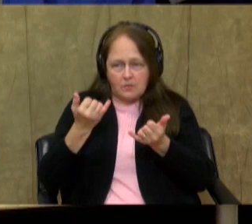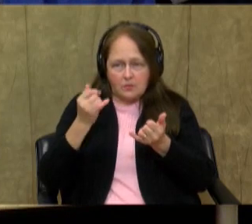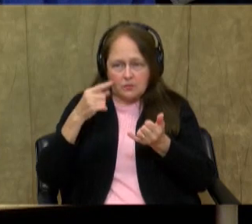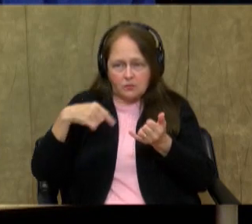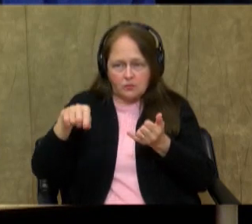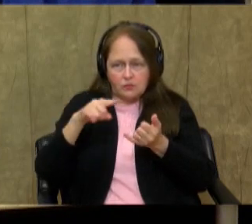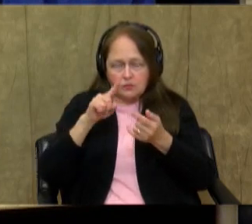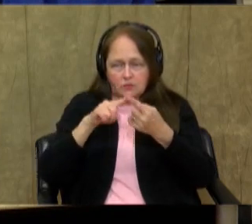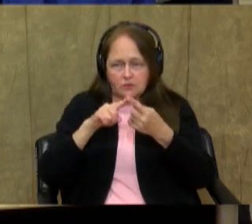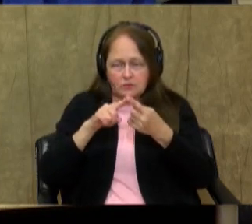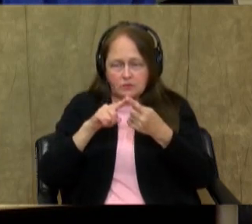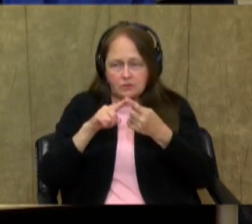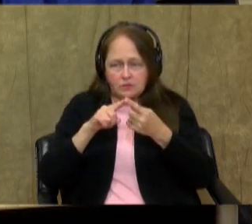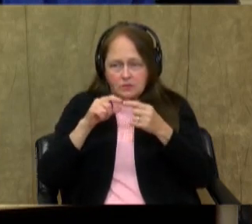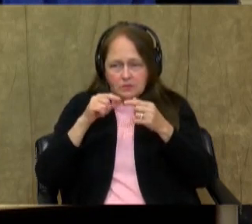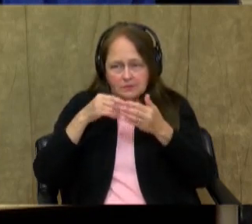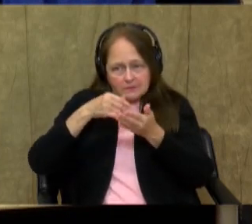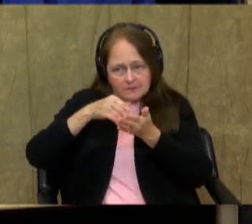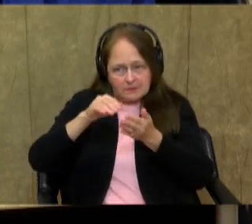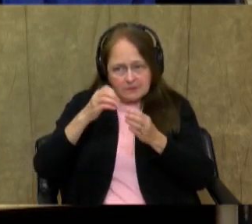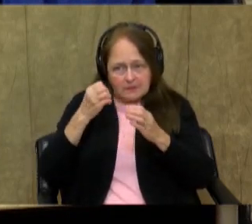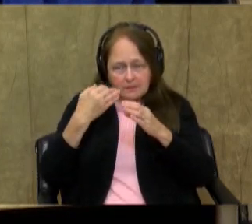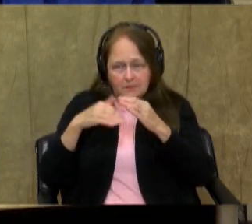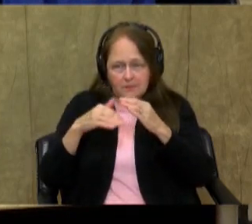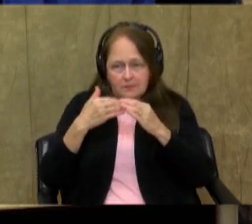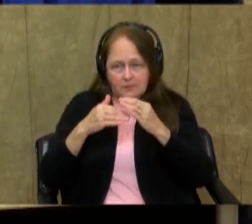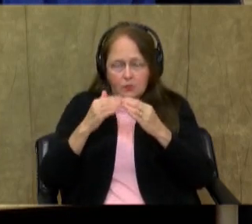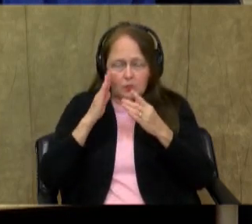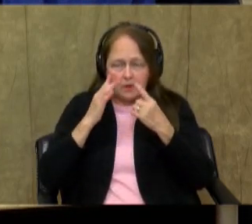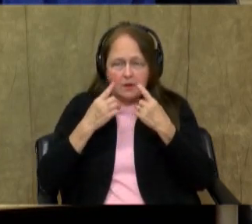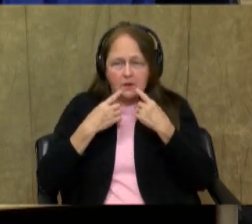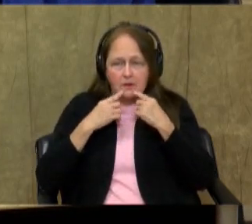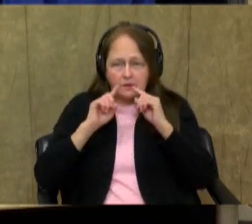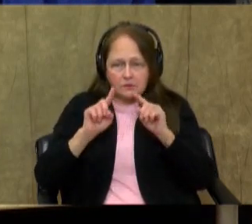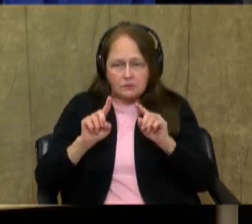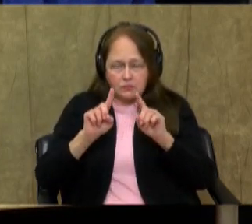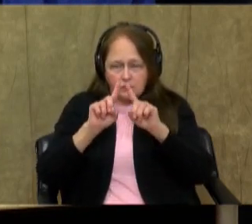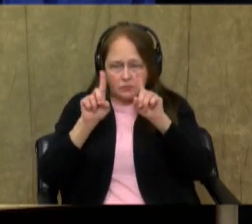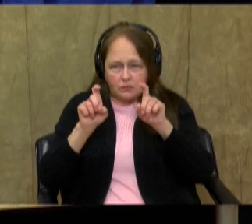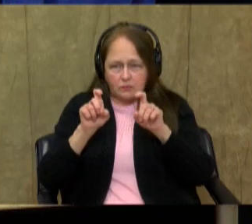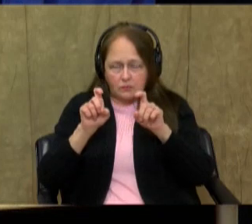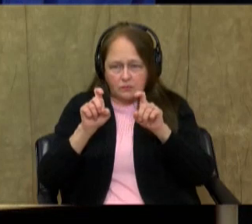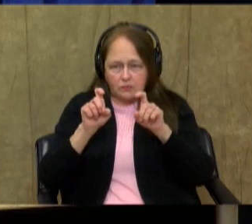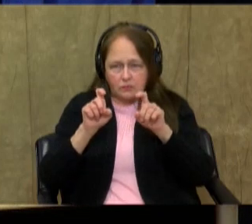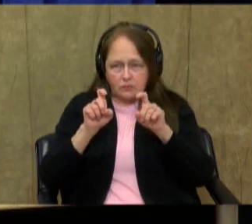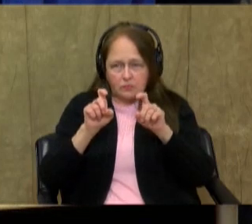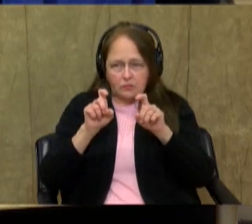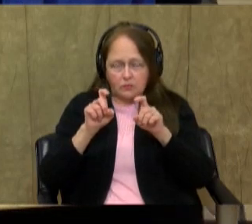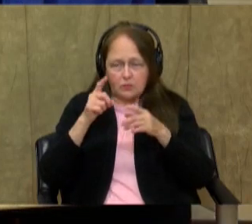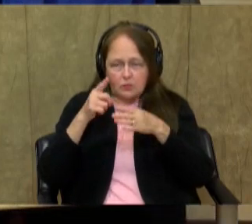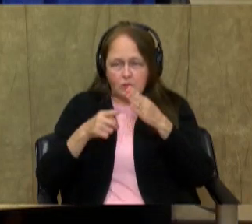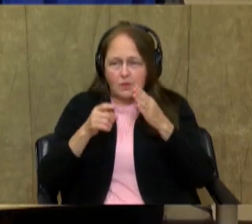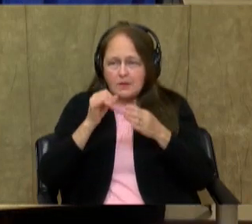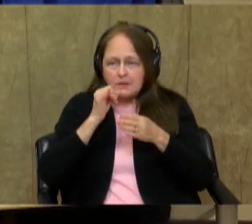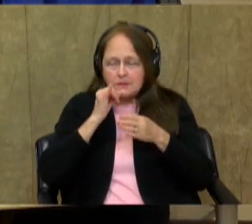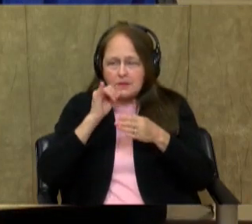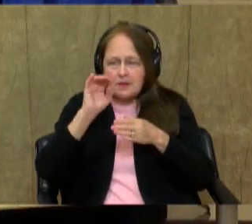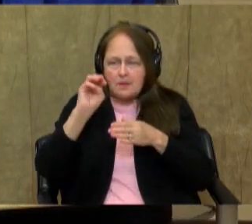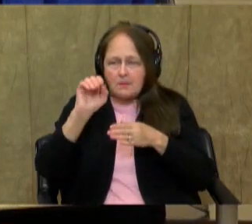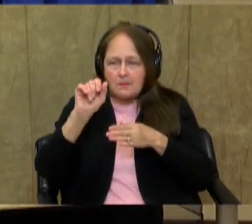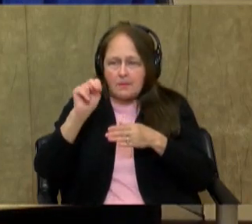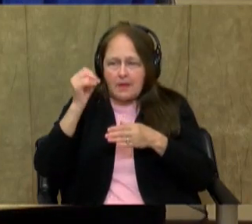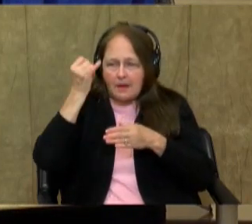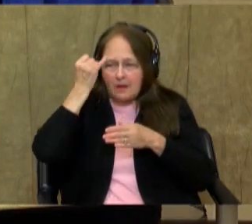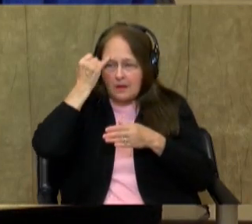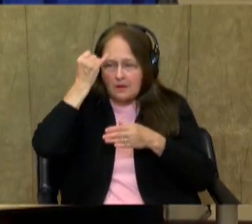you guys to send in an email. You're going to answer this question. Your question is, what is the main